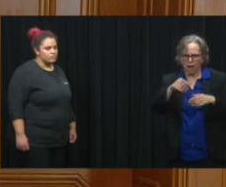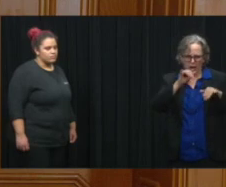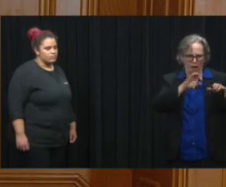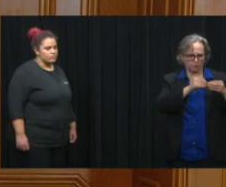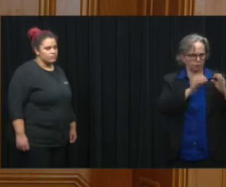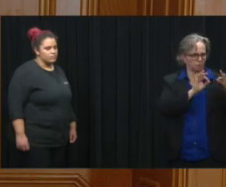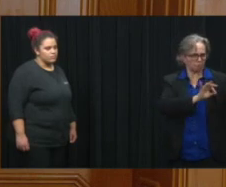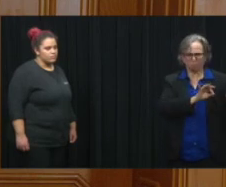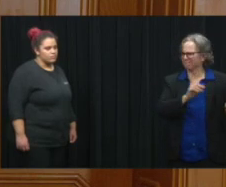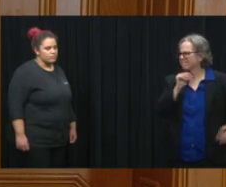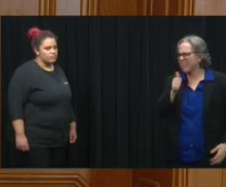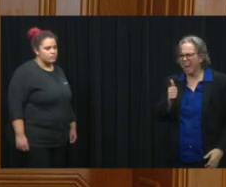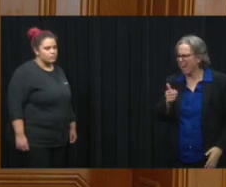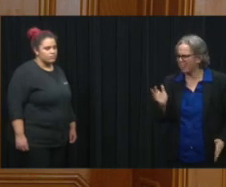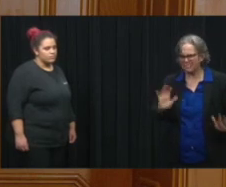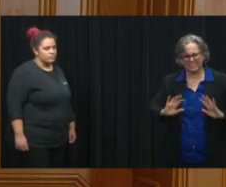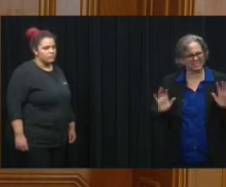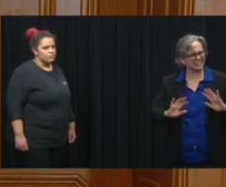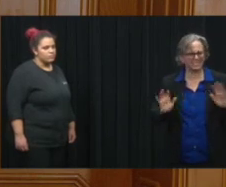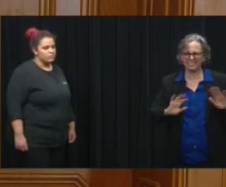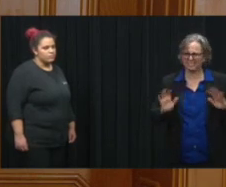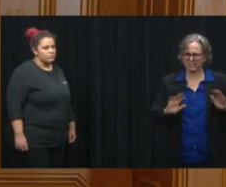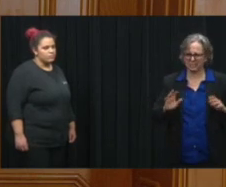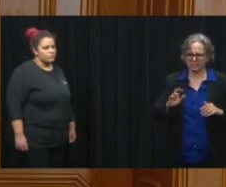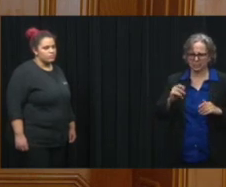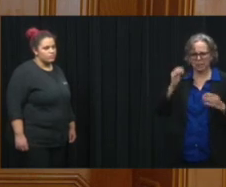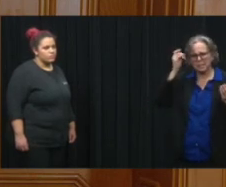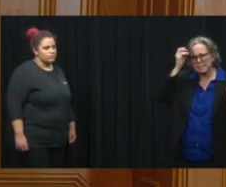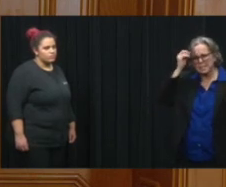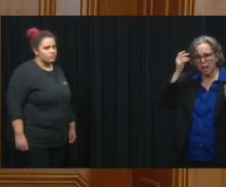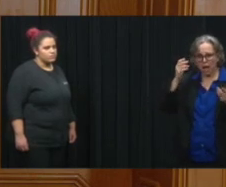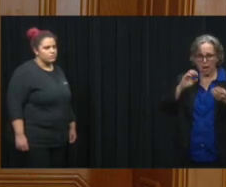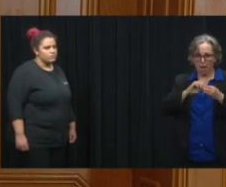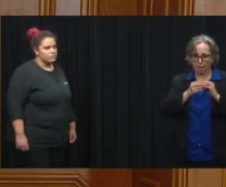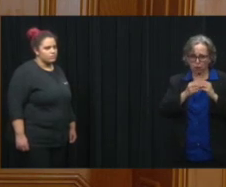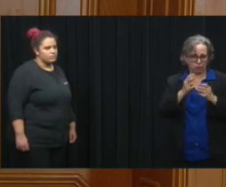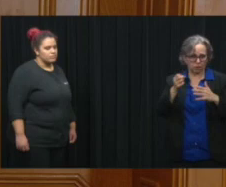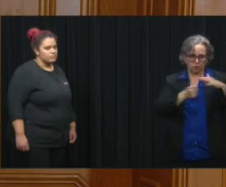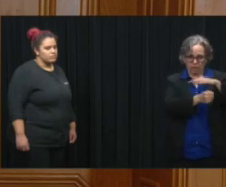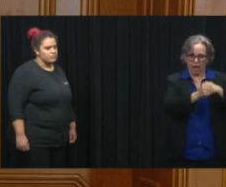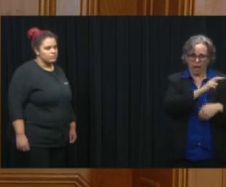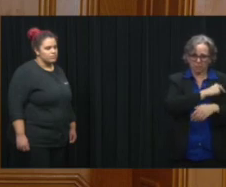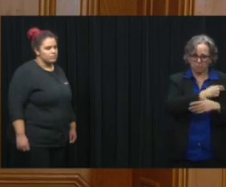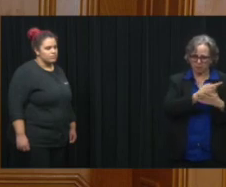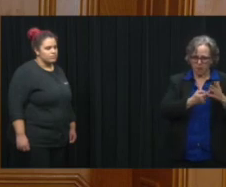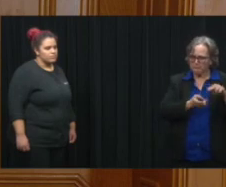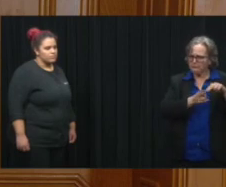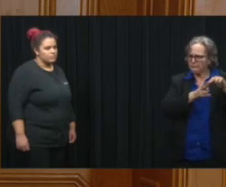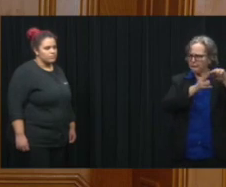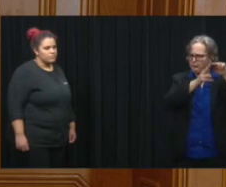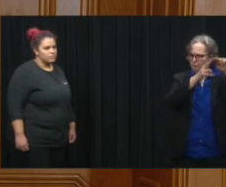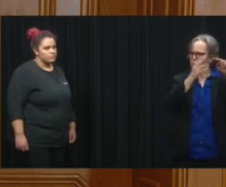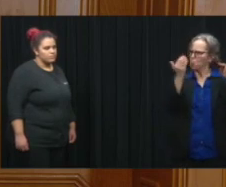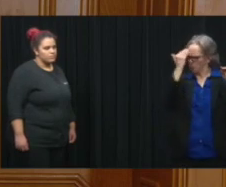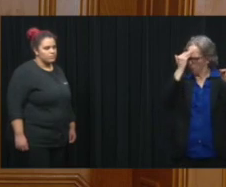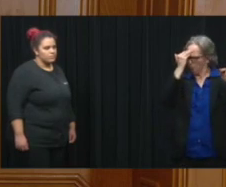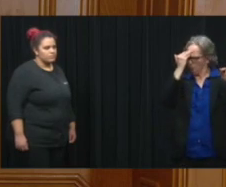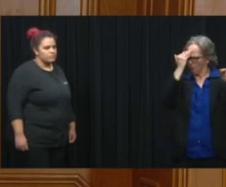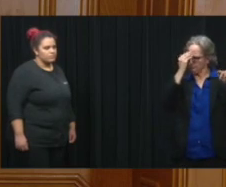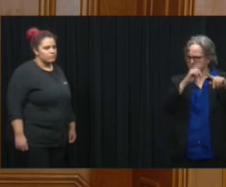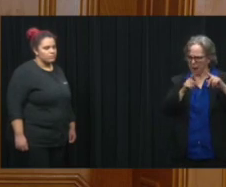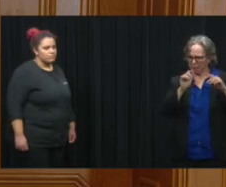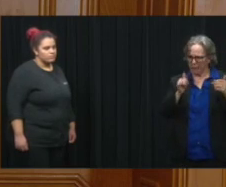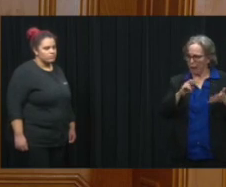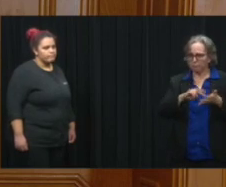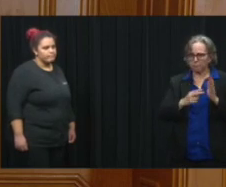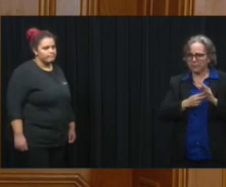look at the hospitalization numbers, they look high, but that may not take into account the people who don't